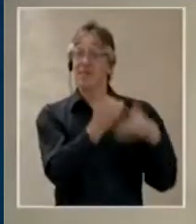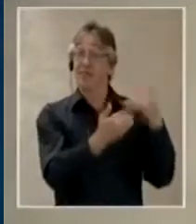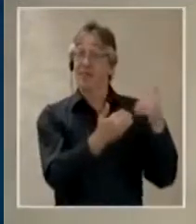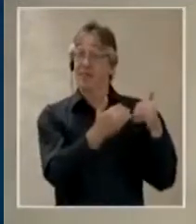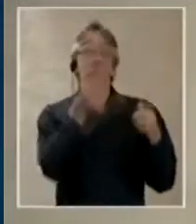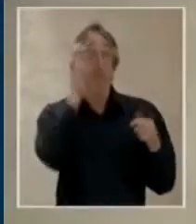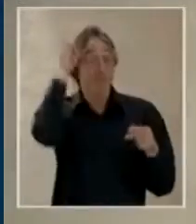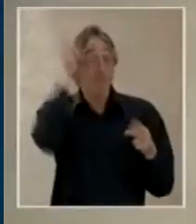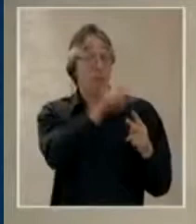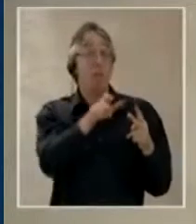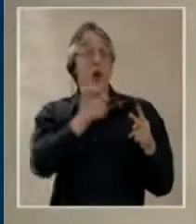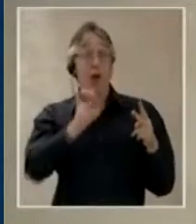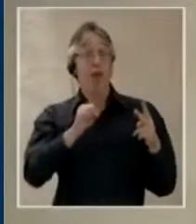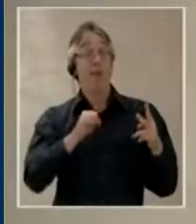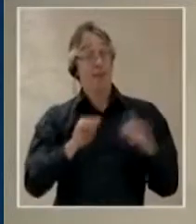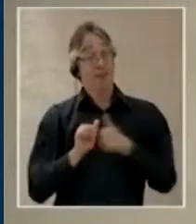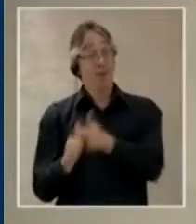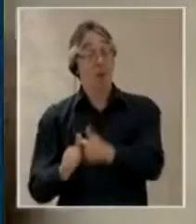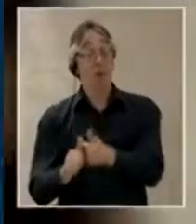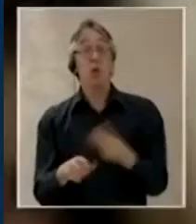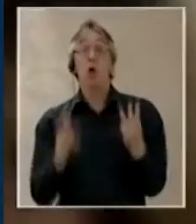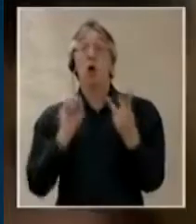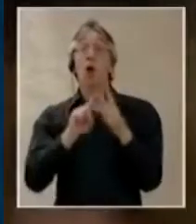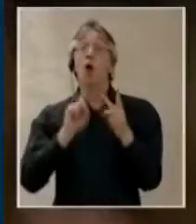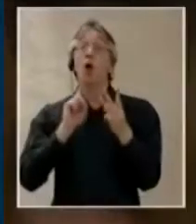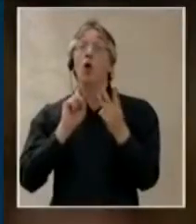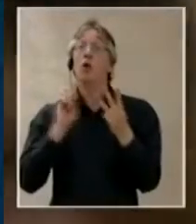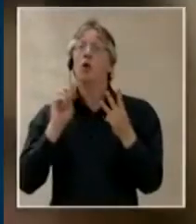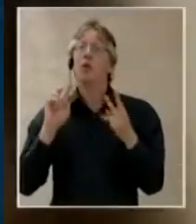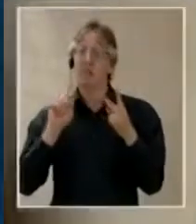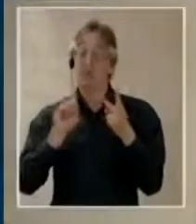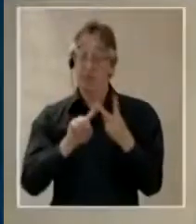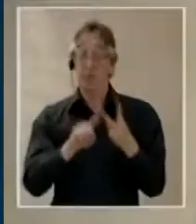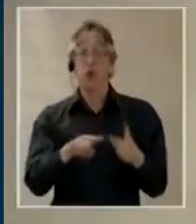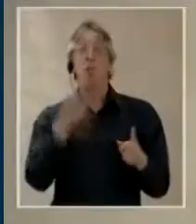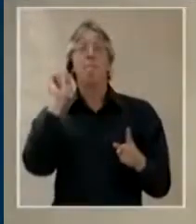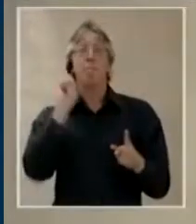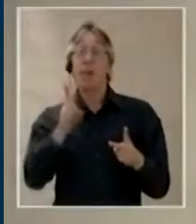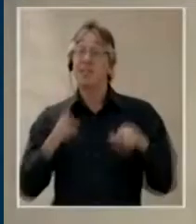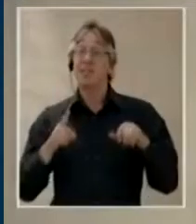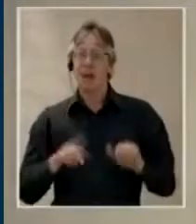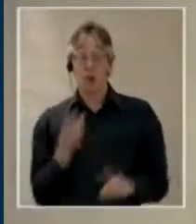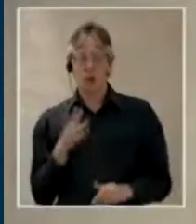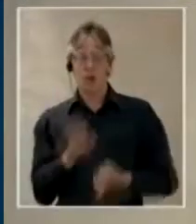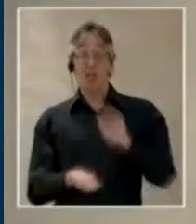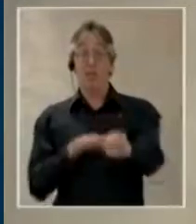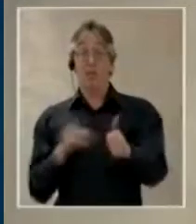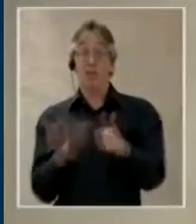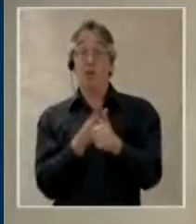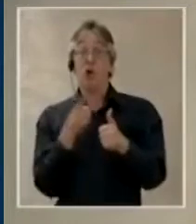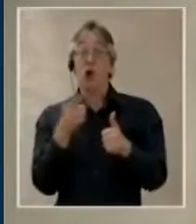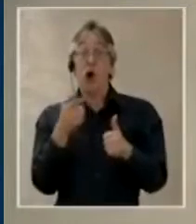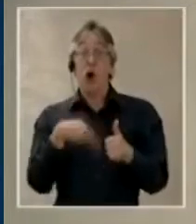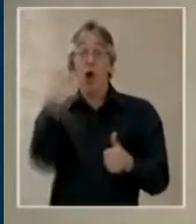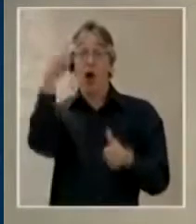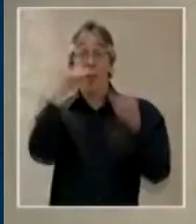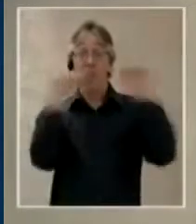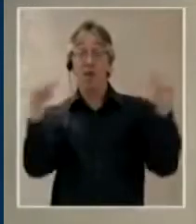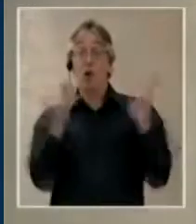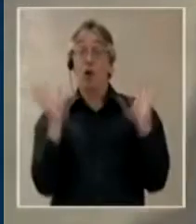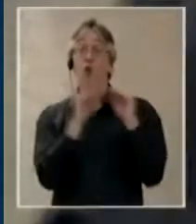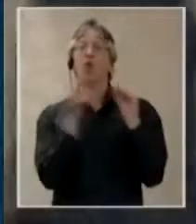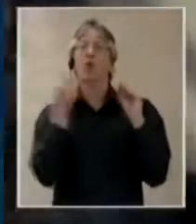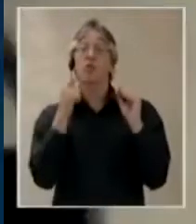3 steps should be taken to address violence against Indigenous women. 1. Convene in a high-level conference to